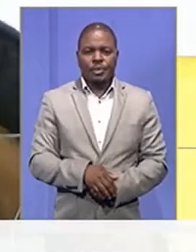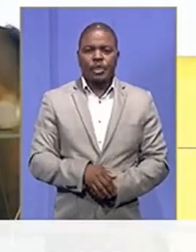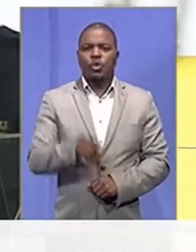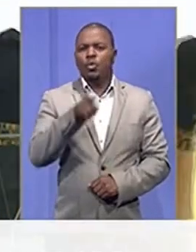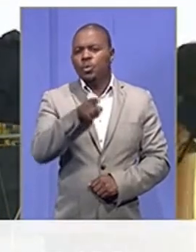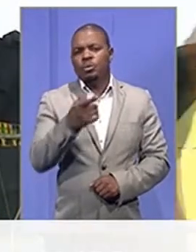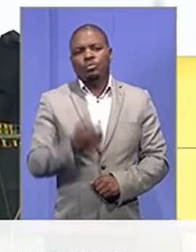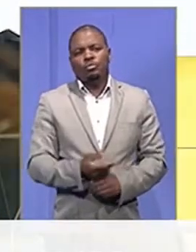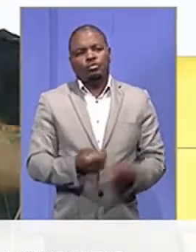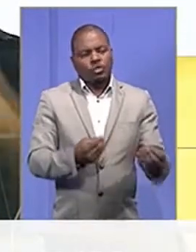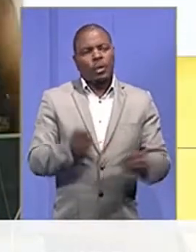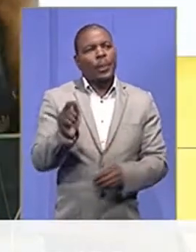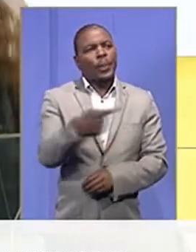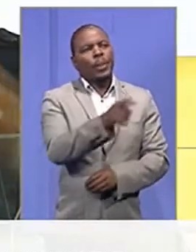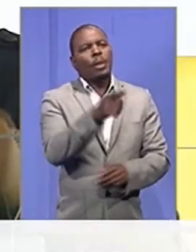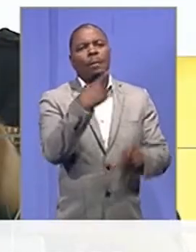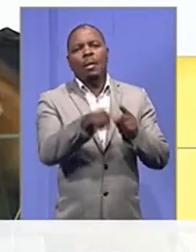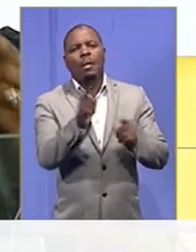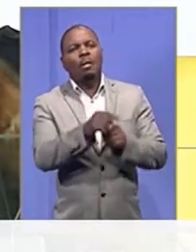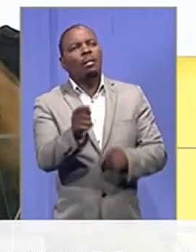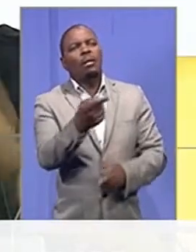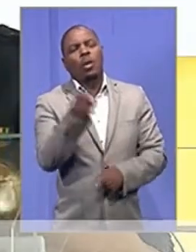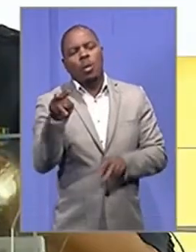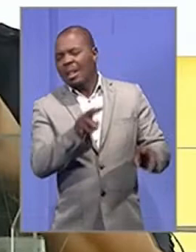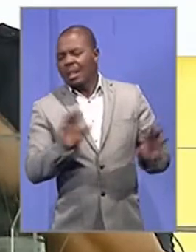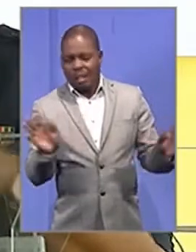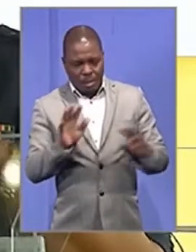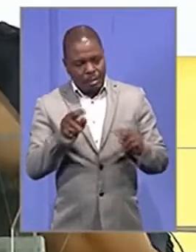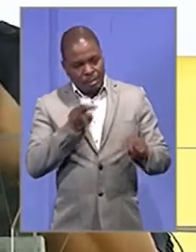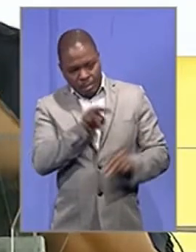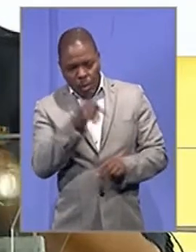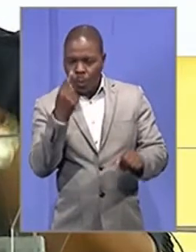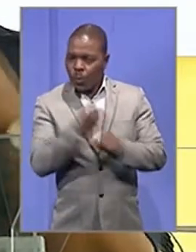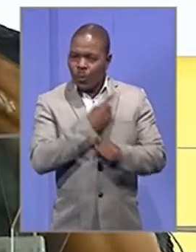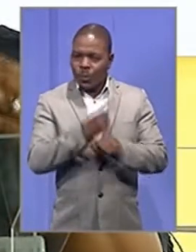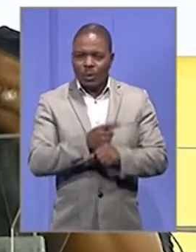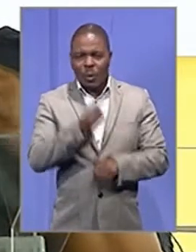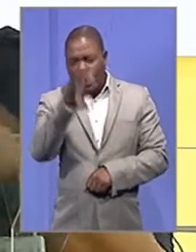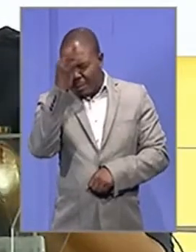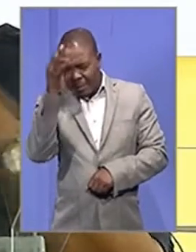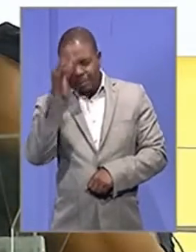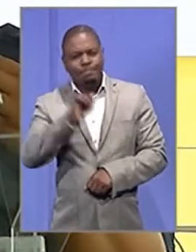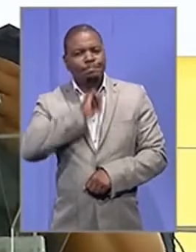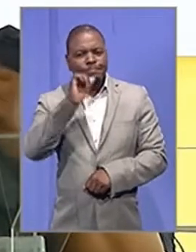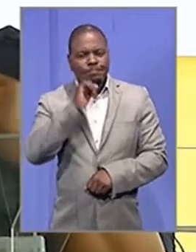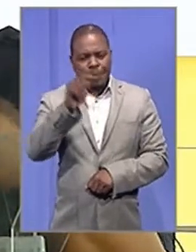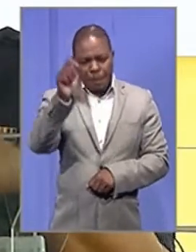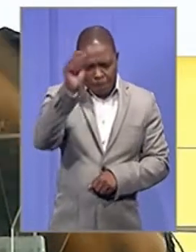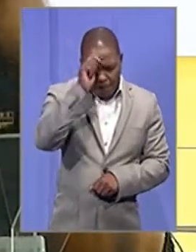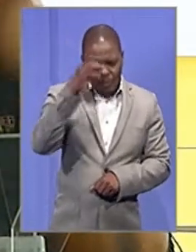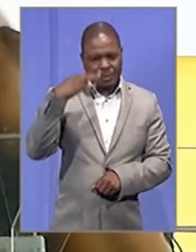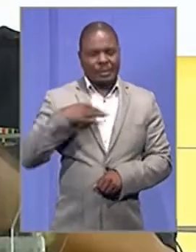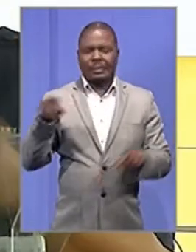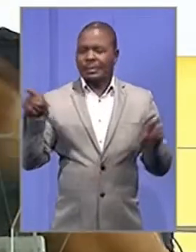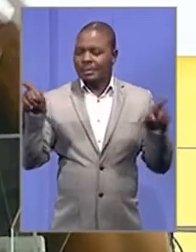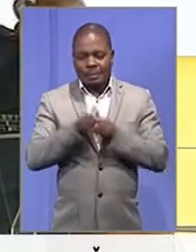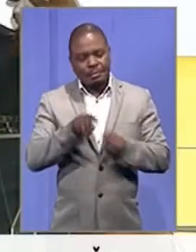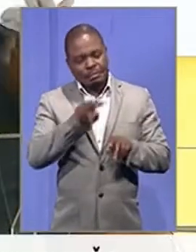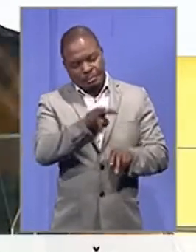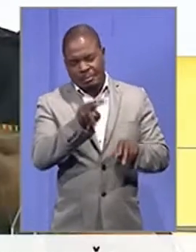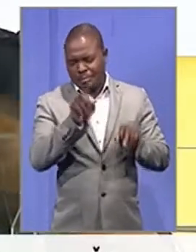lose any other sight. Even a minute, you don't know where your child is. It doesn't matter whether it's a boy child or it's a girl child. It's